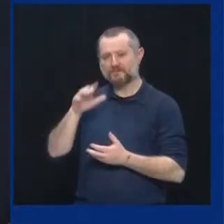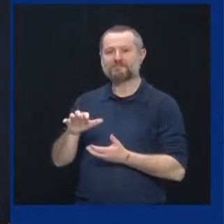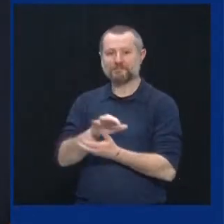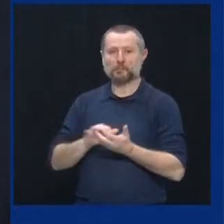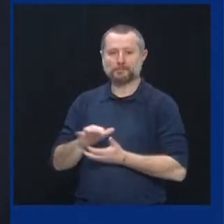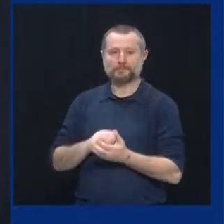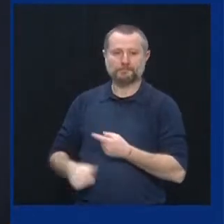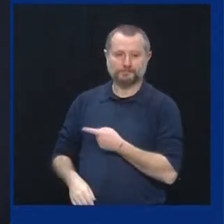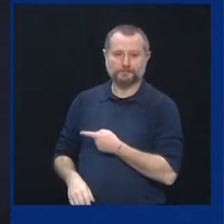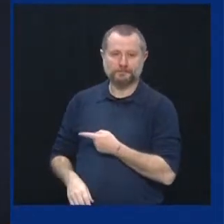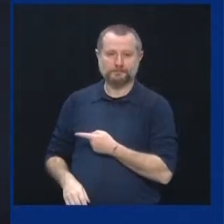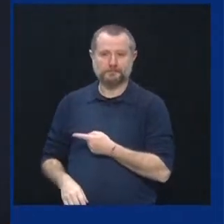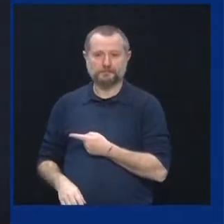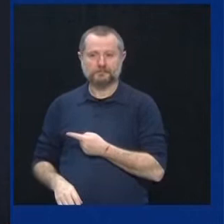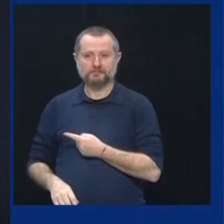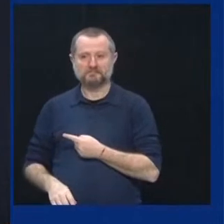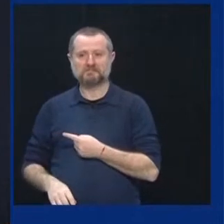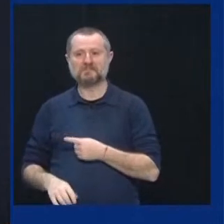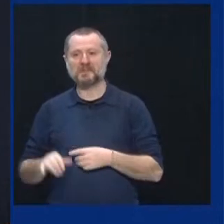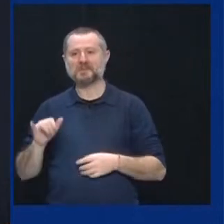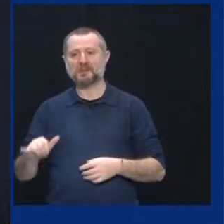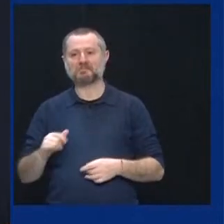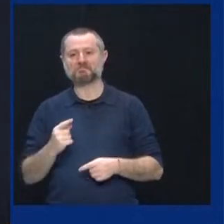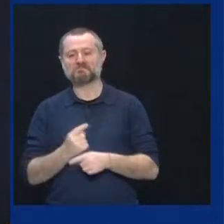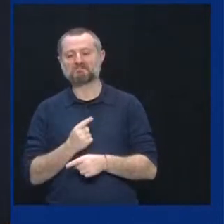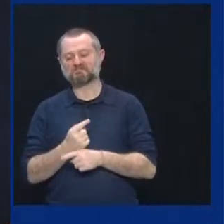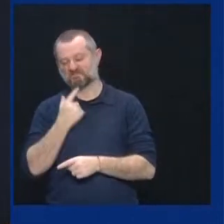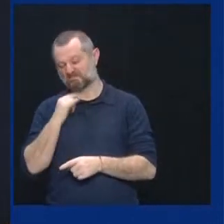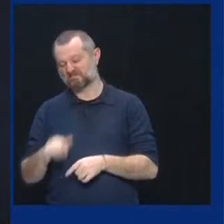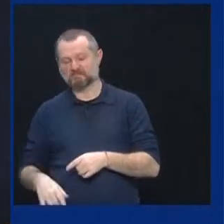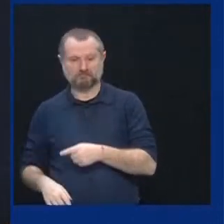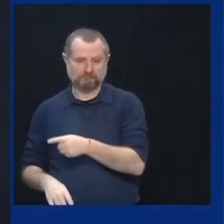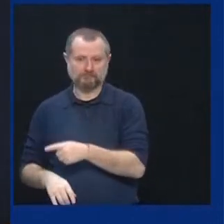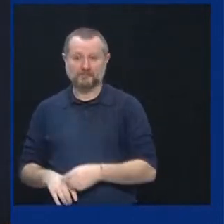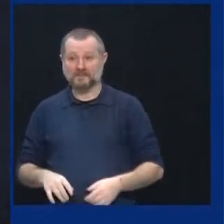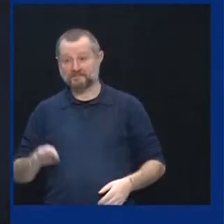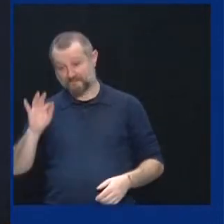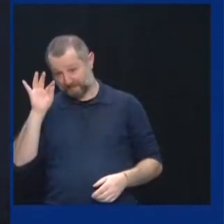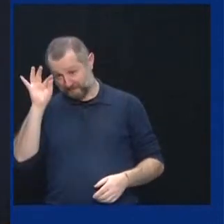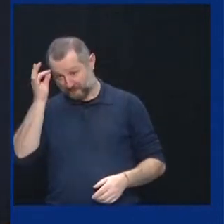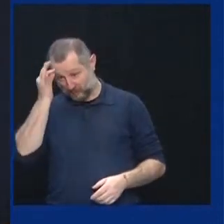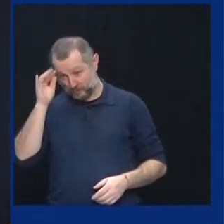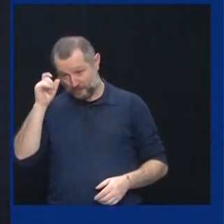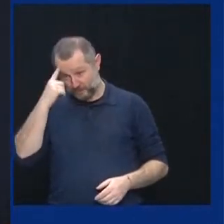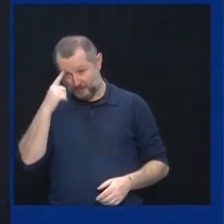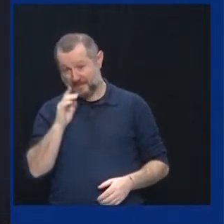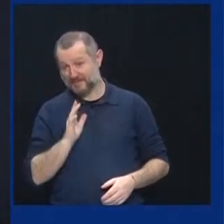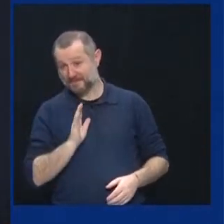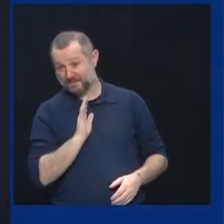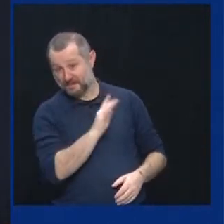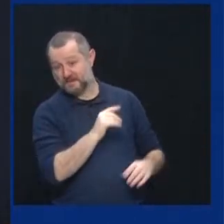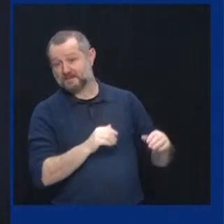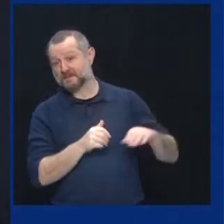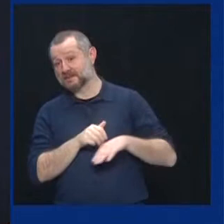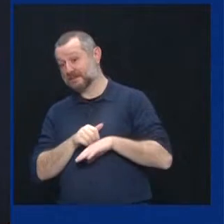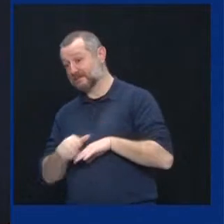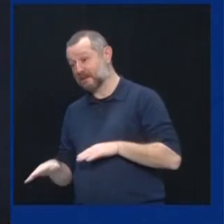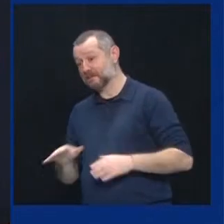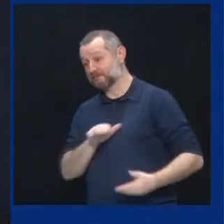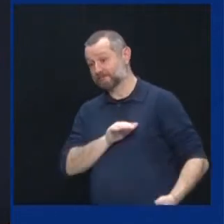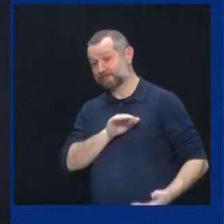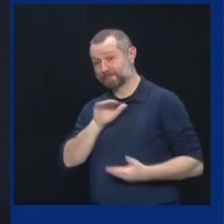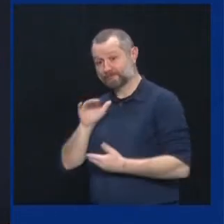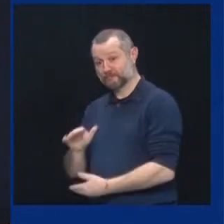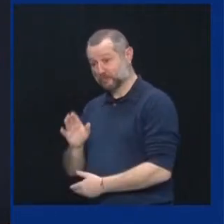I think is a fair statement. The federal government sends the allocations